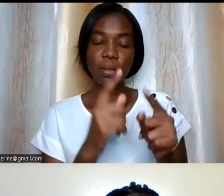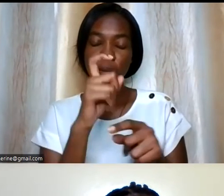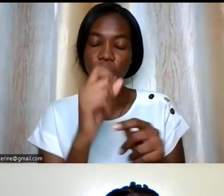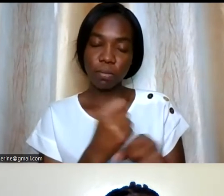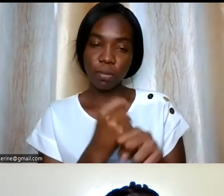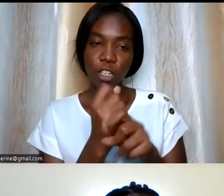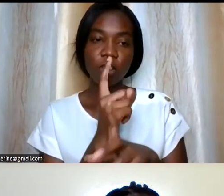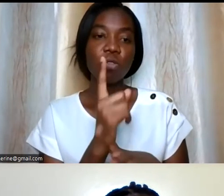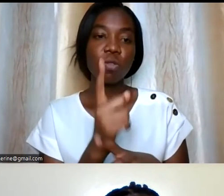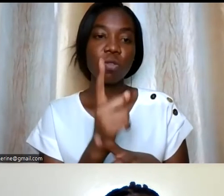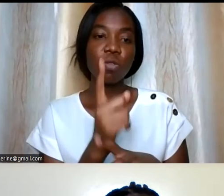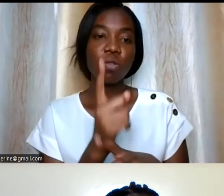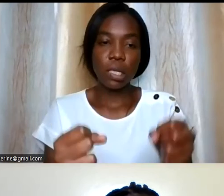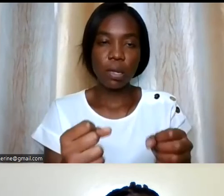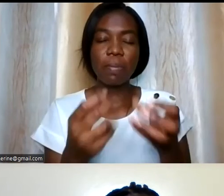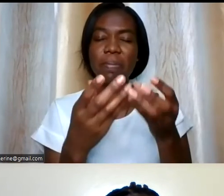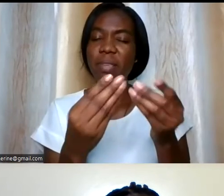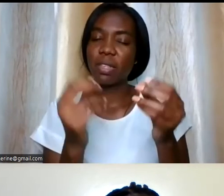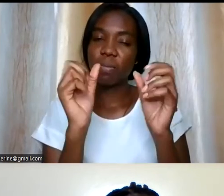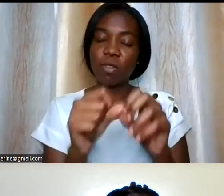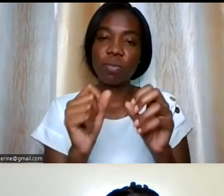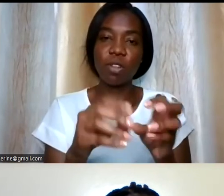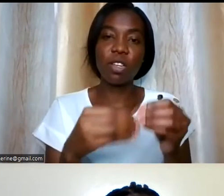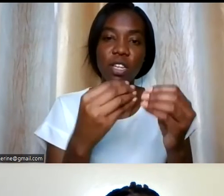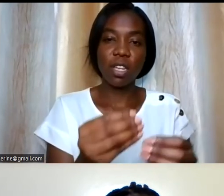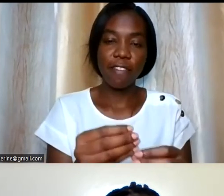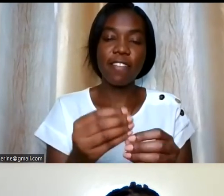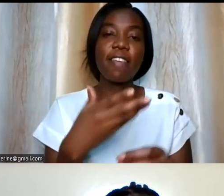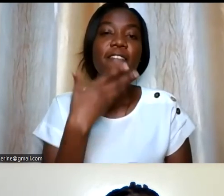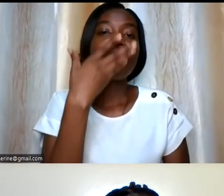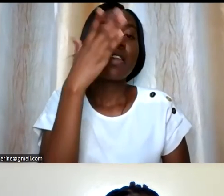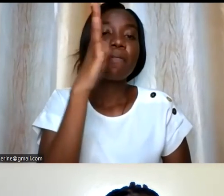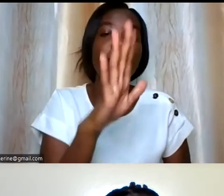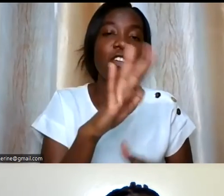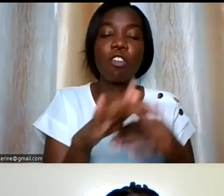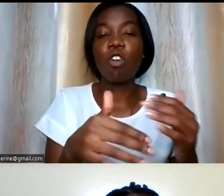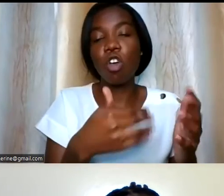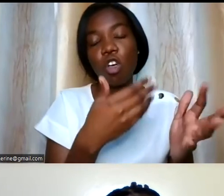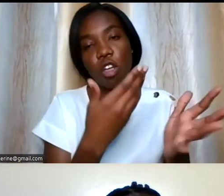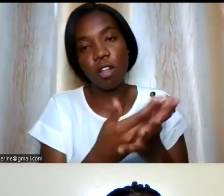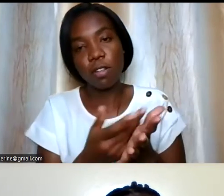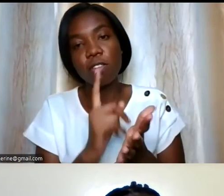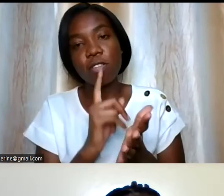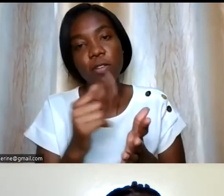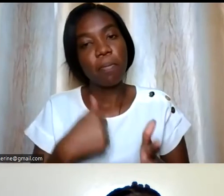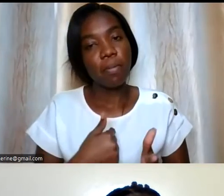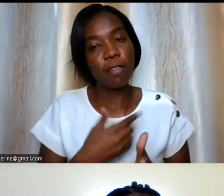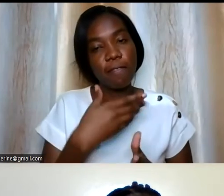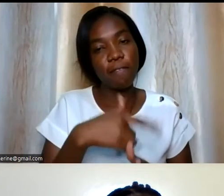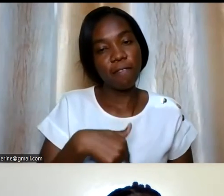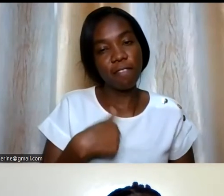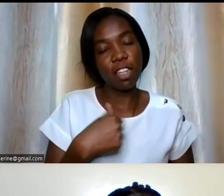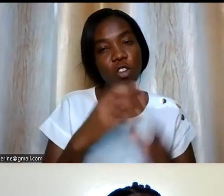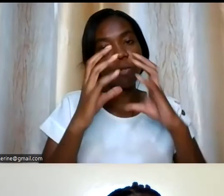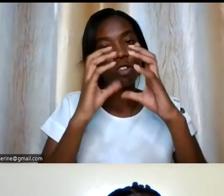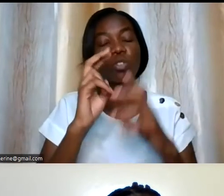systems can easily give auto feedback to everyone. So to me, communication is two-way.